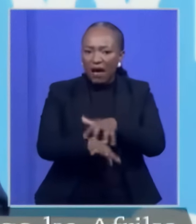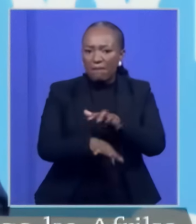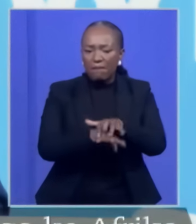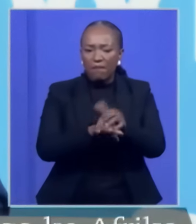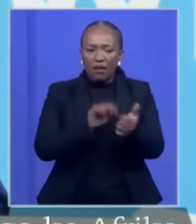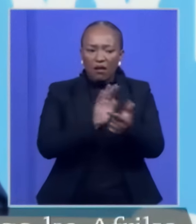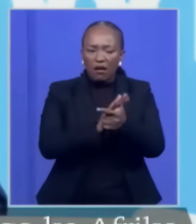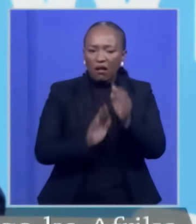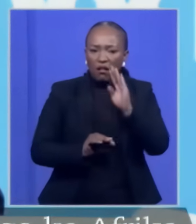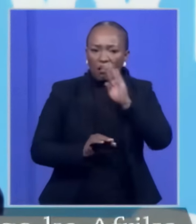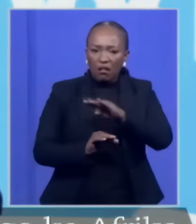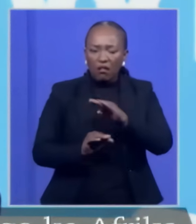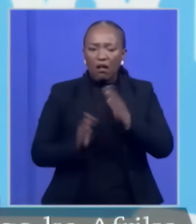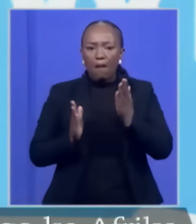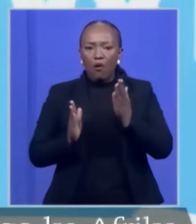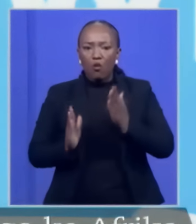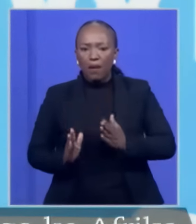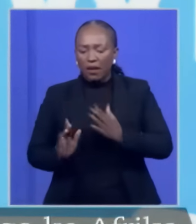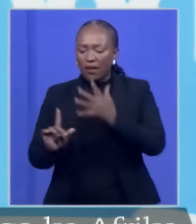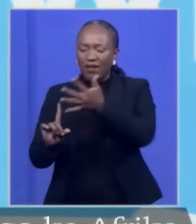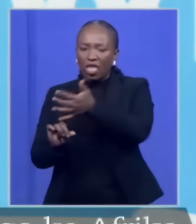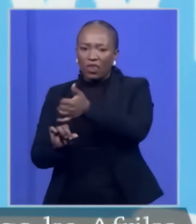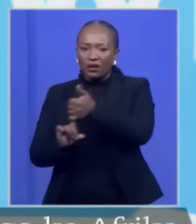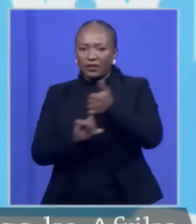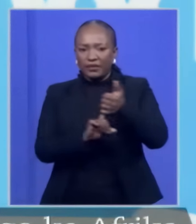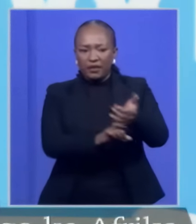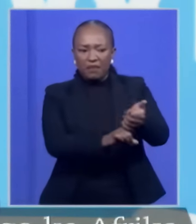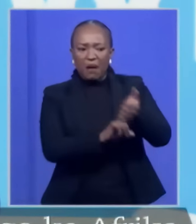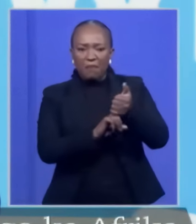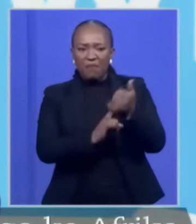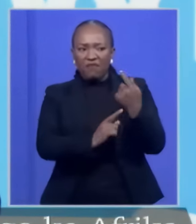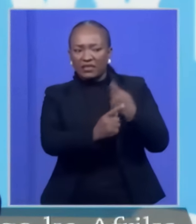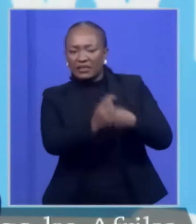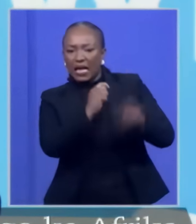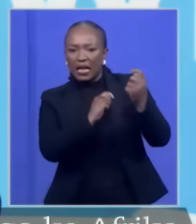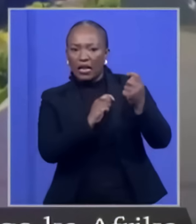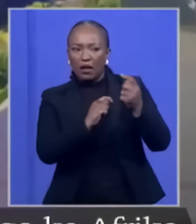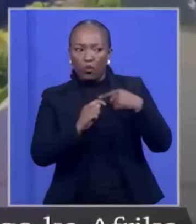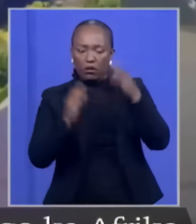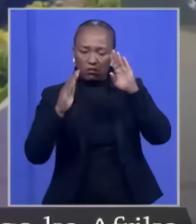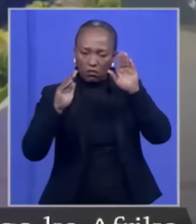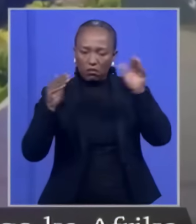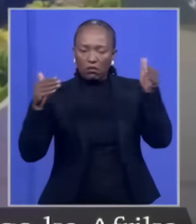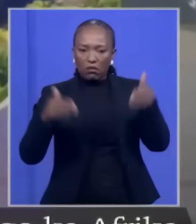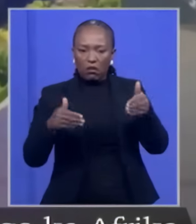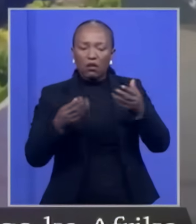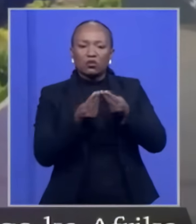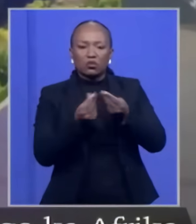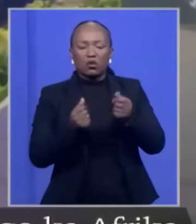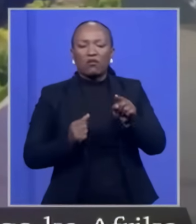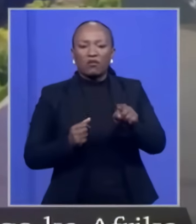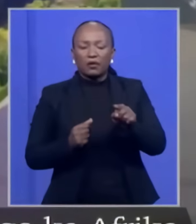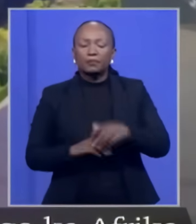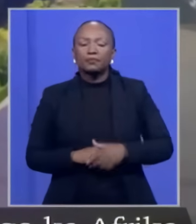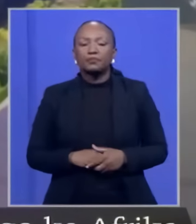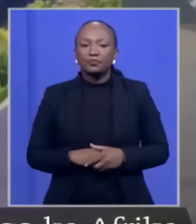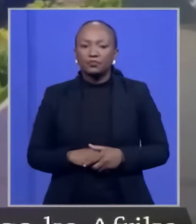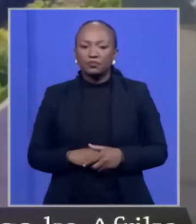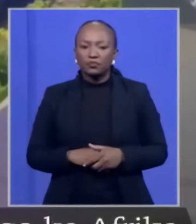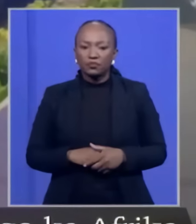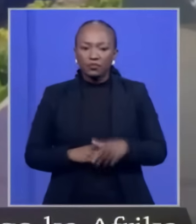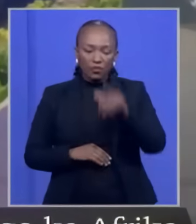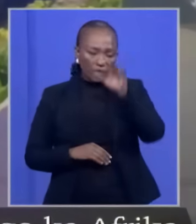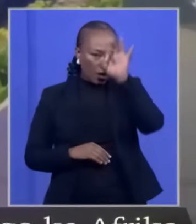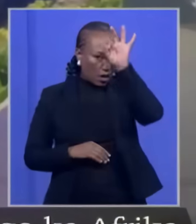trafficking remains amongst the urgent priorities that we all need to focus on. Mopresidente wa lekala la sepodisa sa boditšhabatšhaba